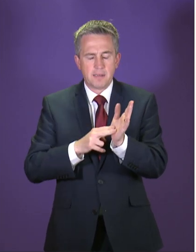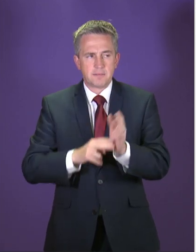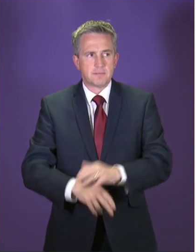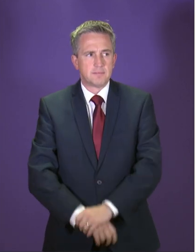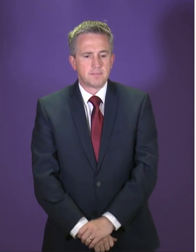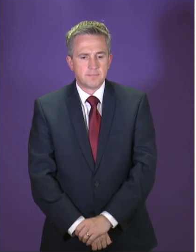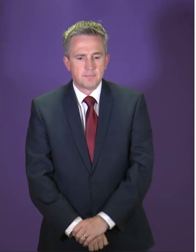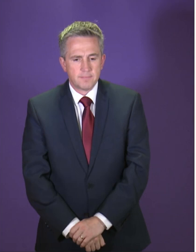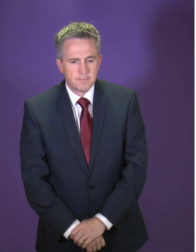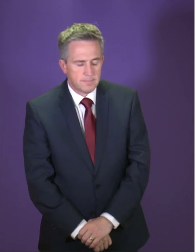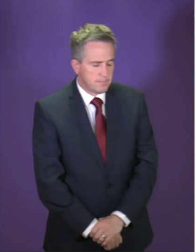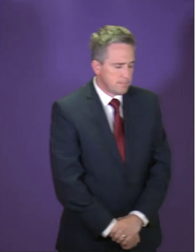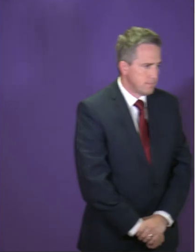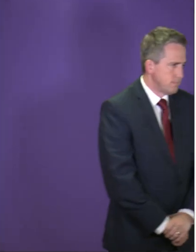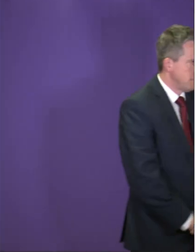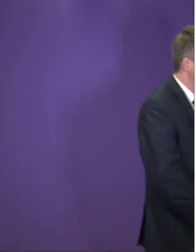silence.